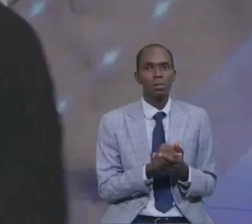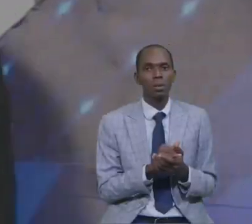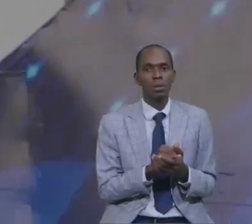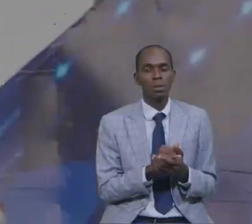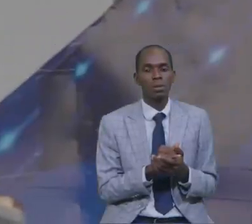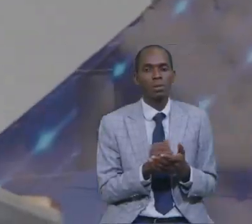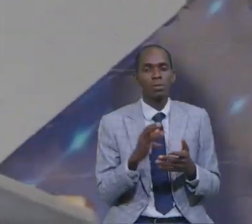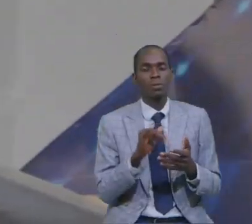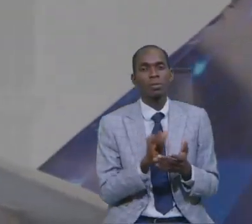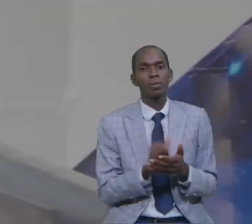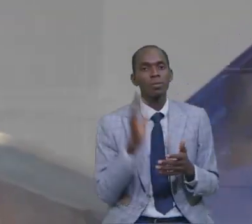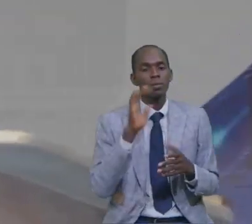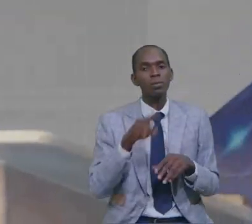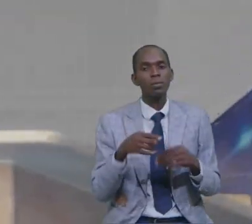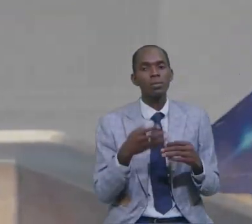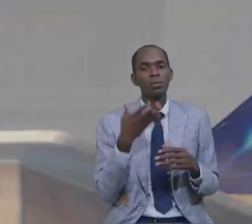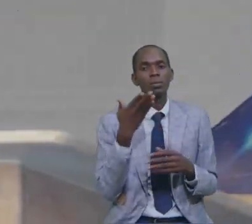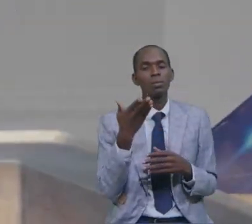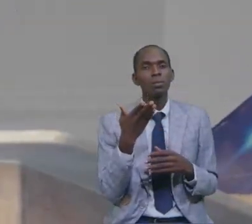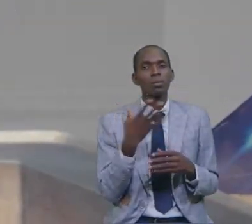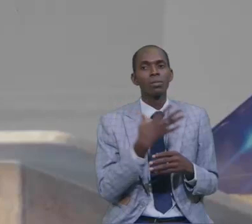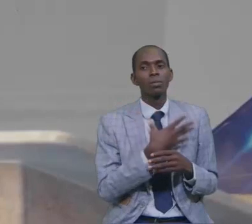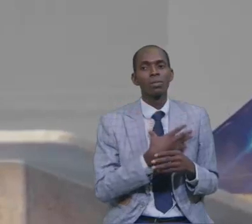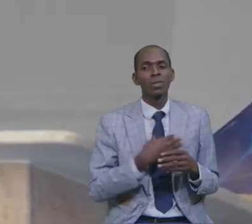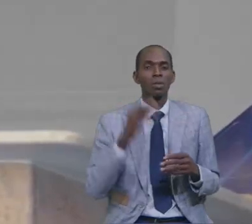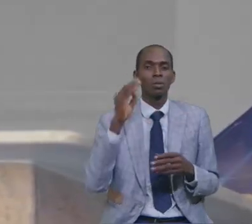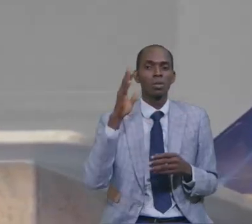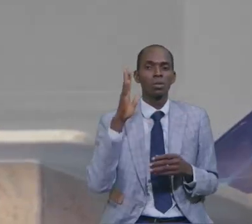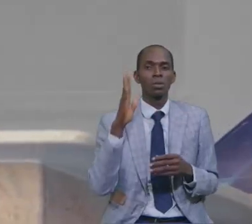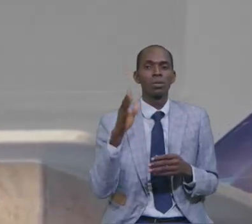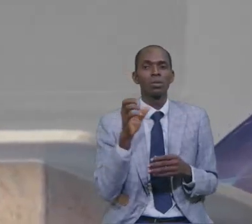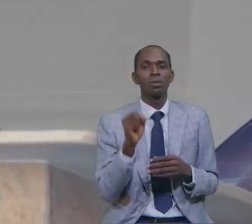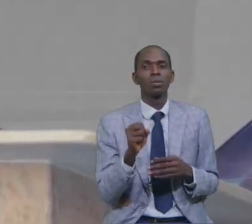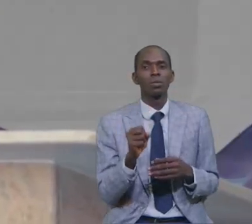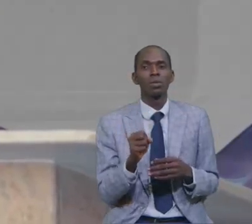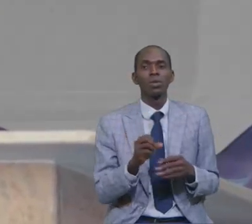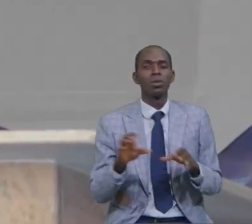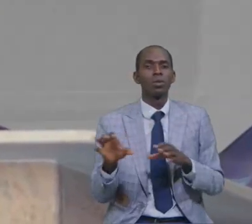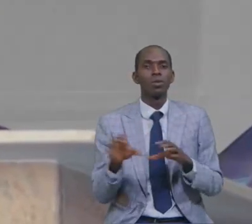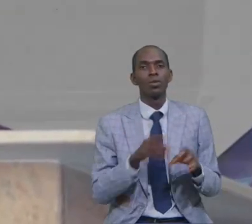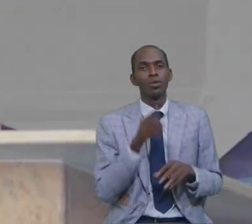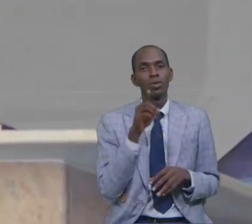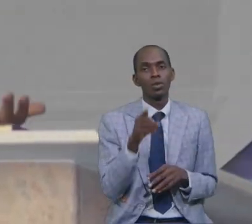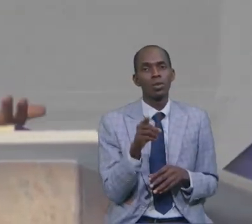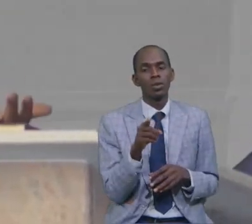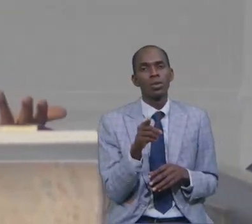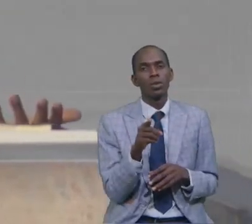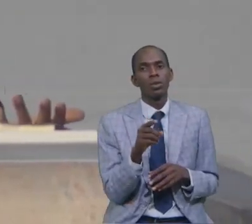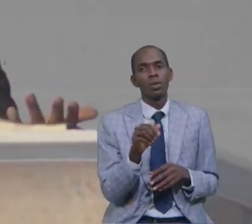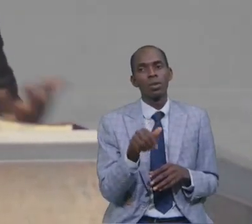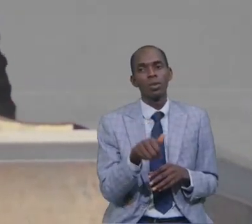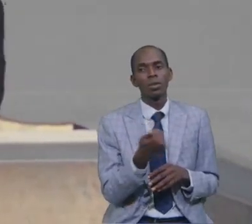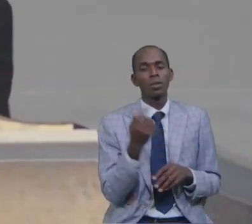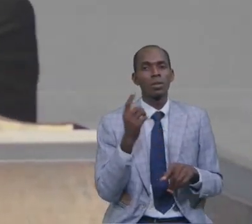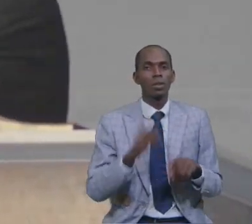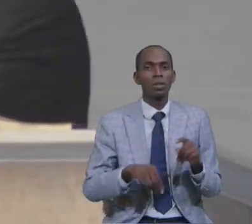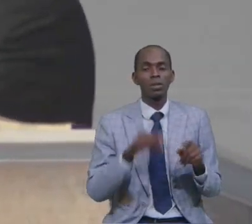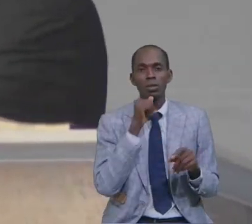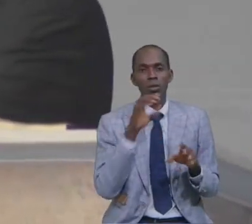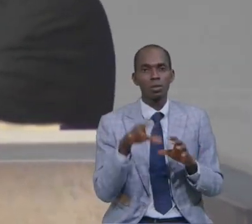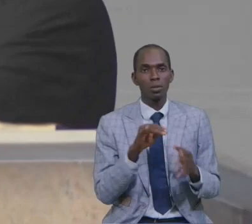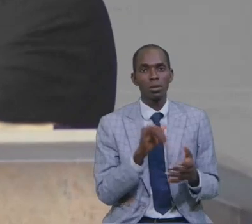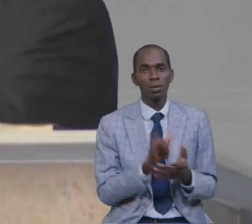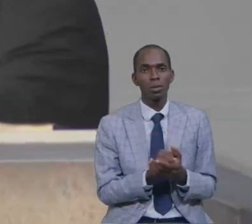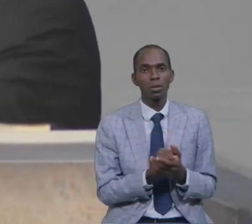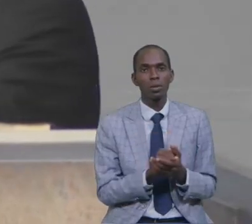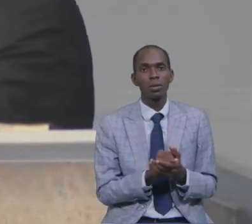Others cannot drink that, whether private or public. Leader, you do that. I